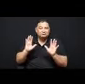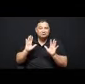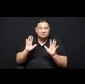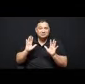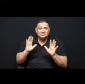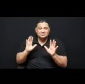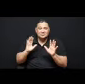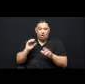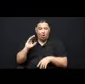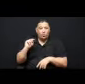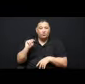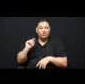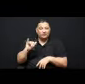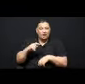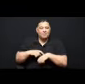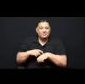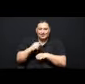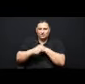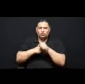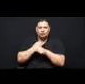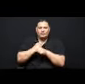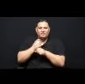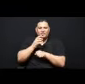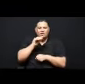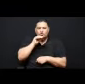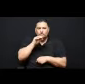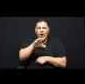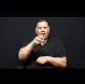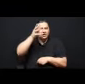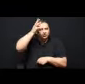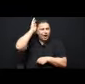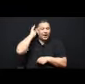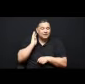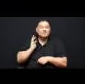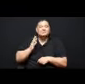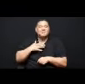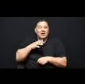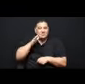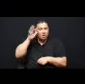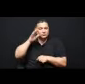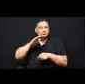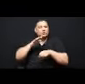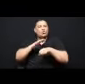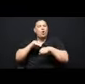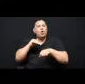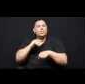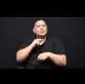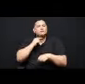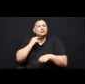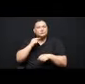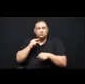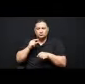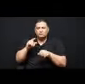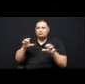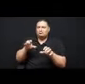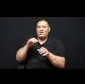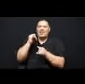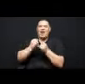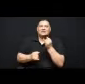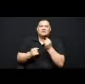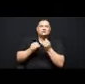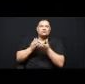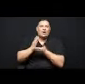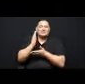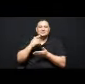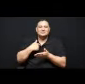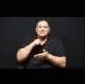dragon, and my parents called the priests to perform the last rites. I don't believe in purgatory, but